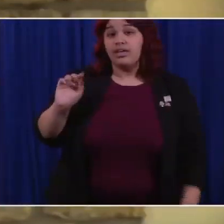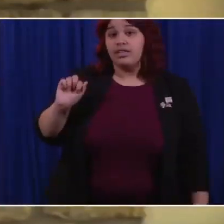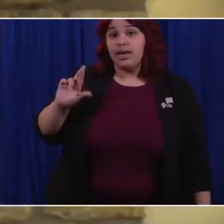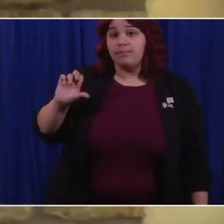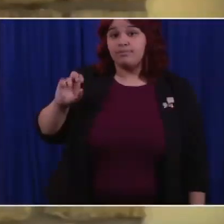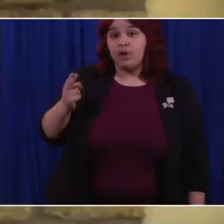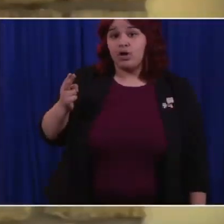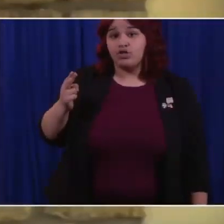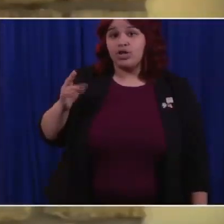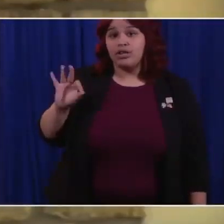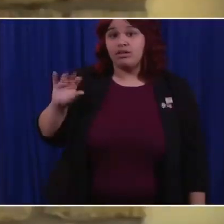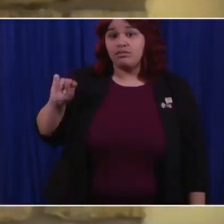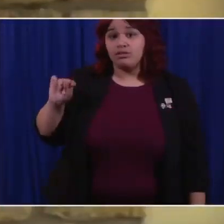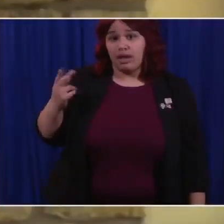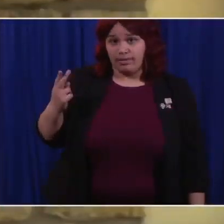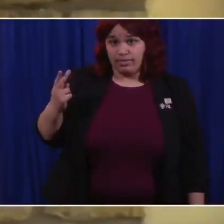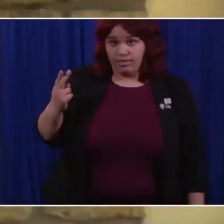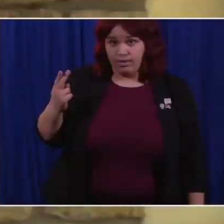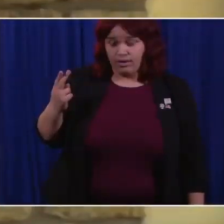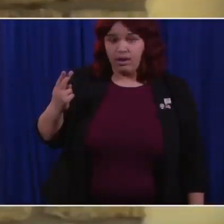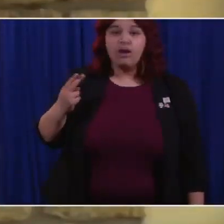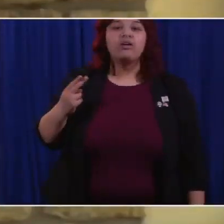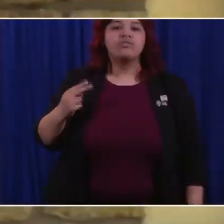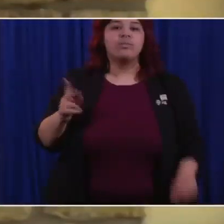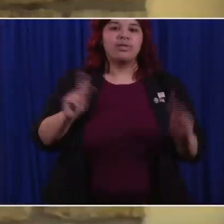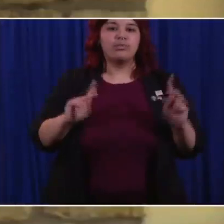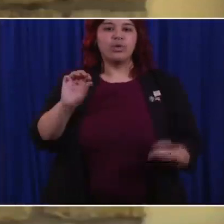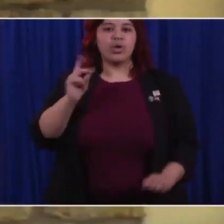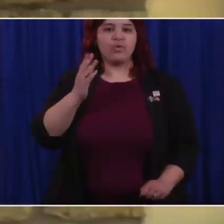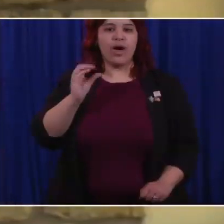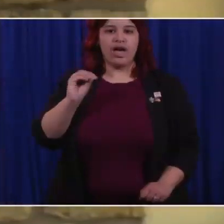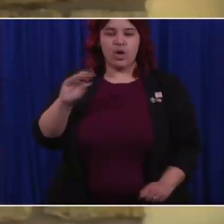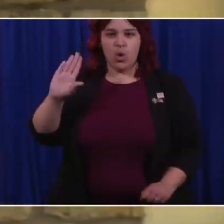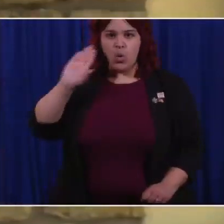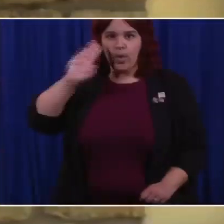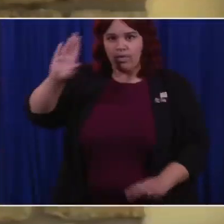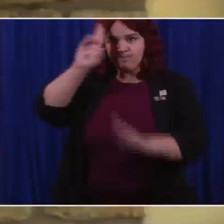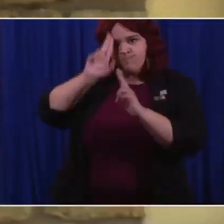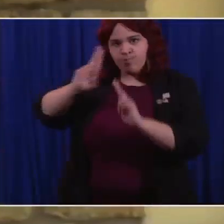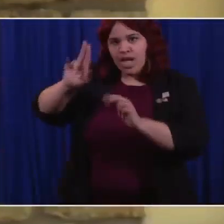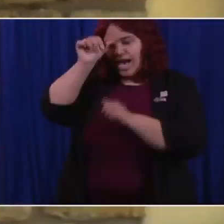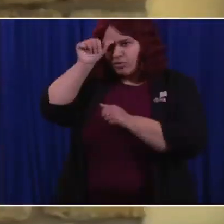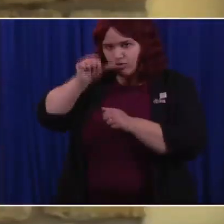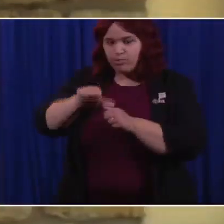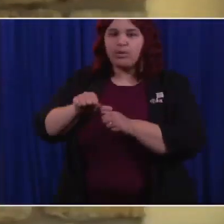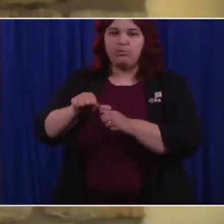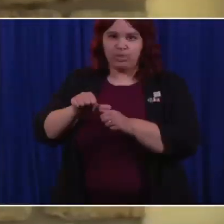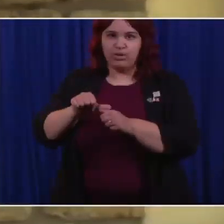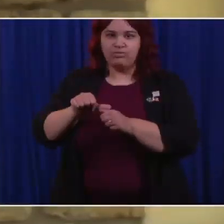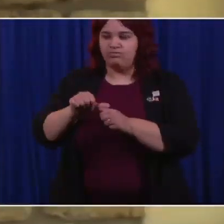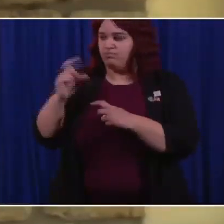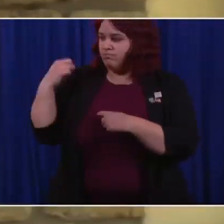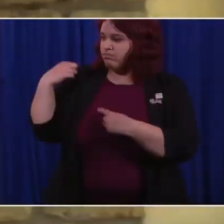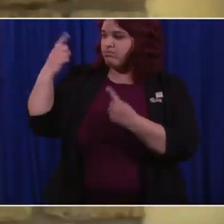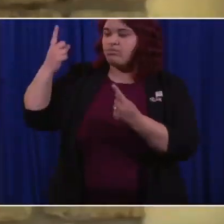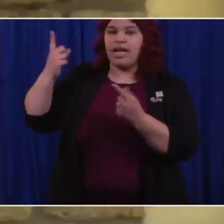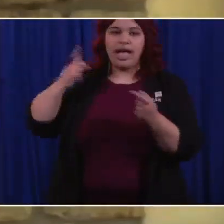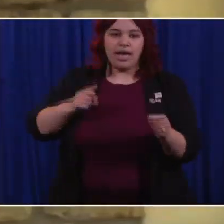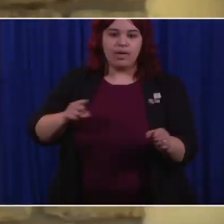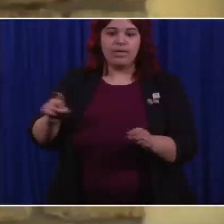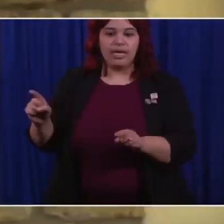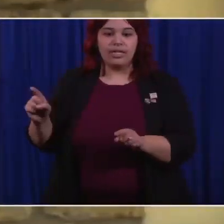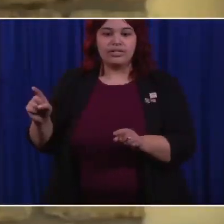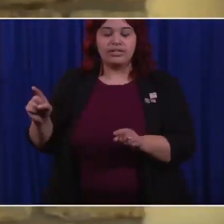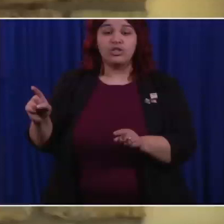date of remembrance in Ohio. We'll be lowering the flags across the state of Ohio to honor the lives of